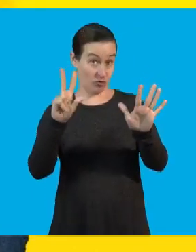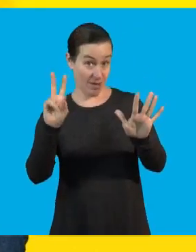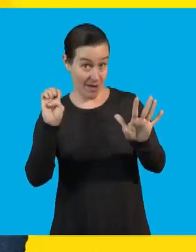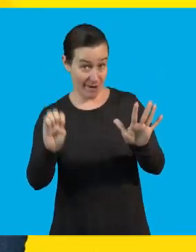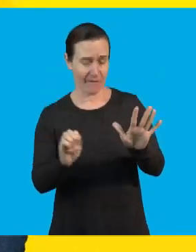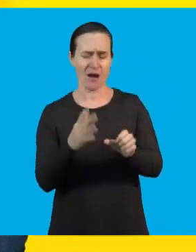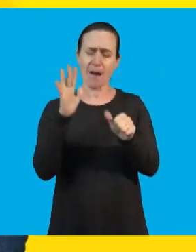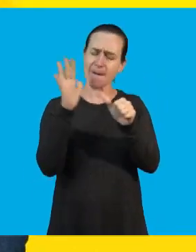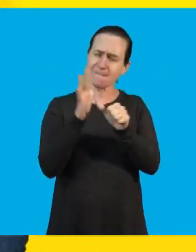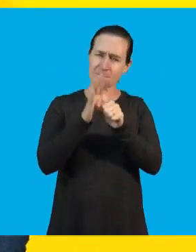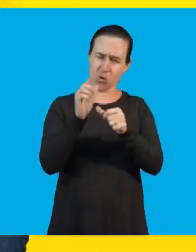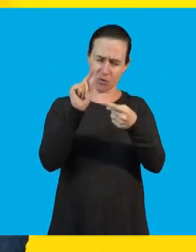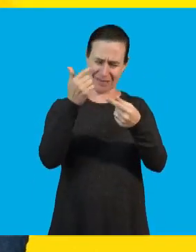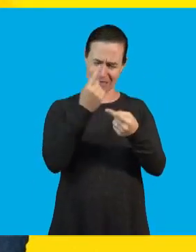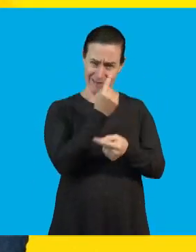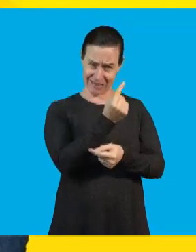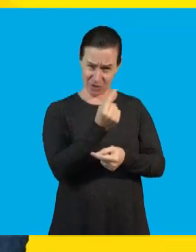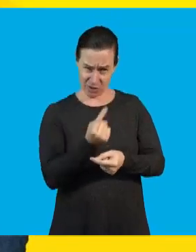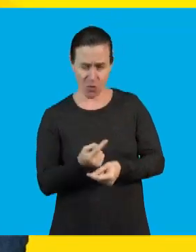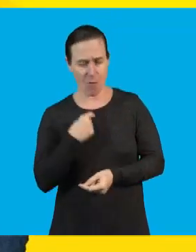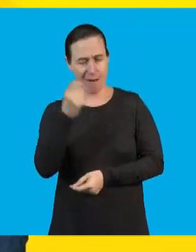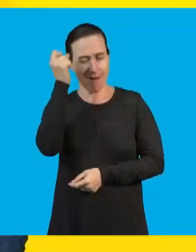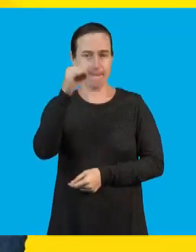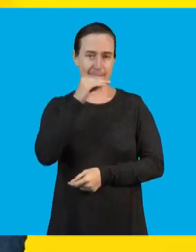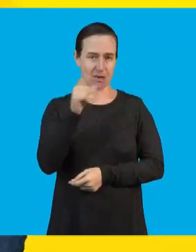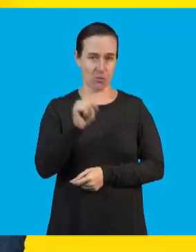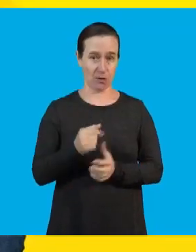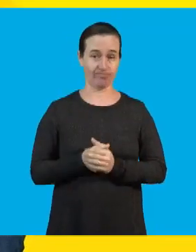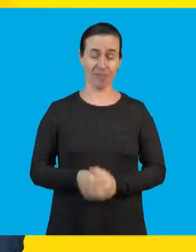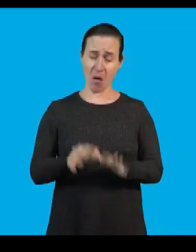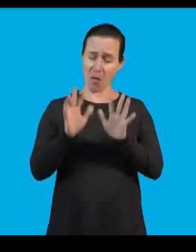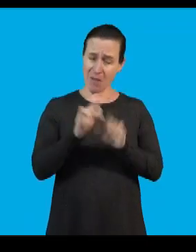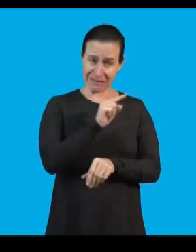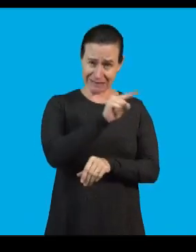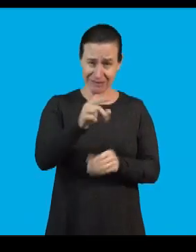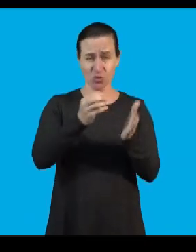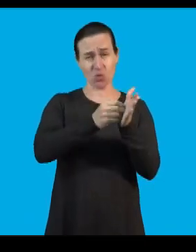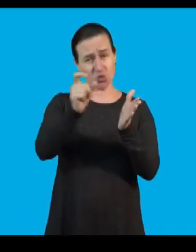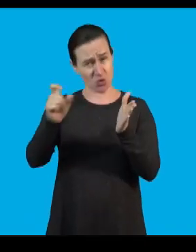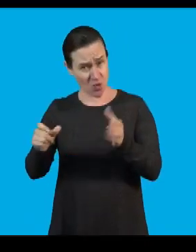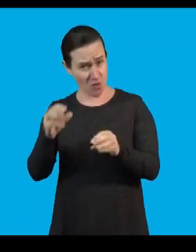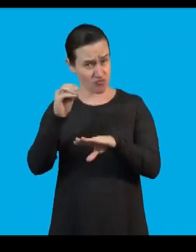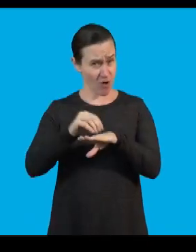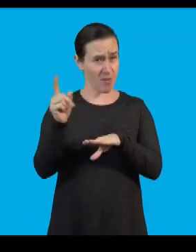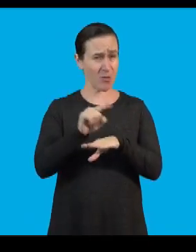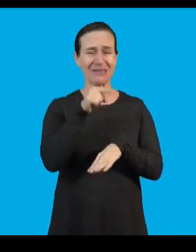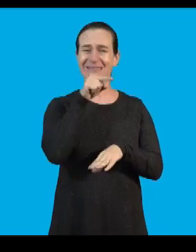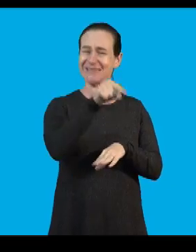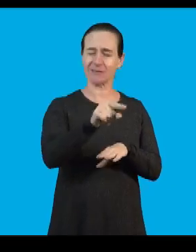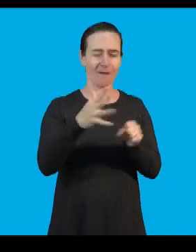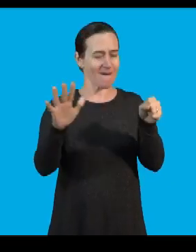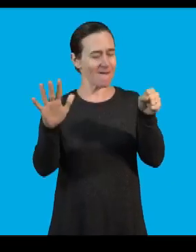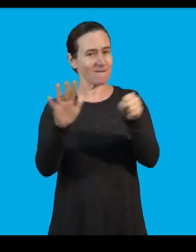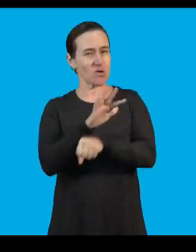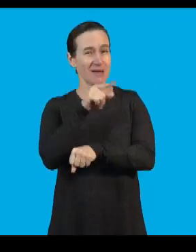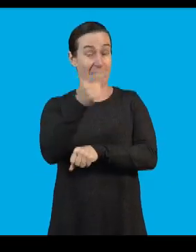these terms. Okay, let's look at the common errors that we encounter. In many cases, learners fail to understand